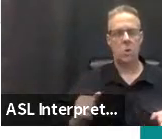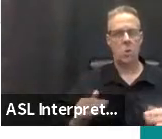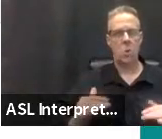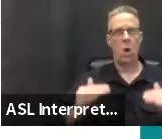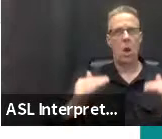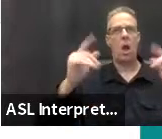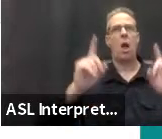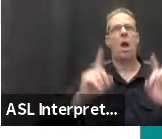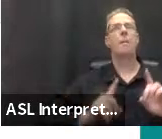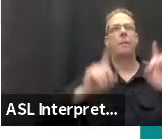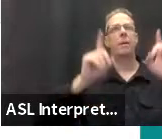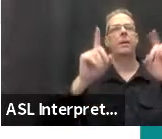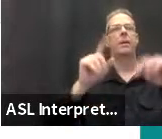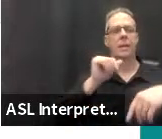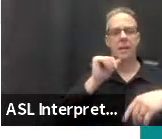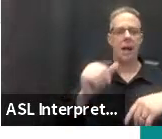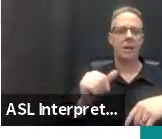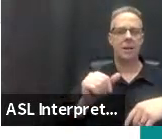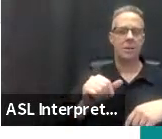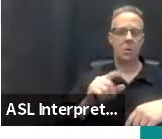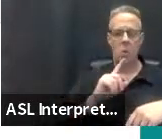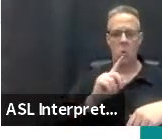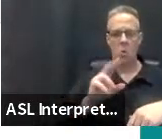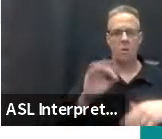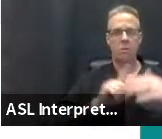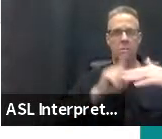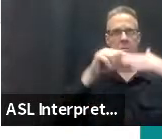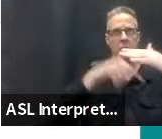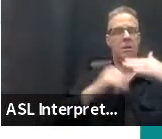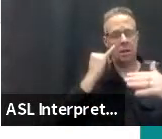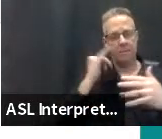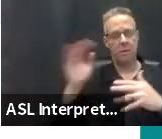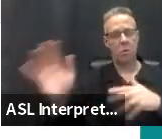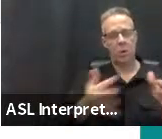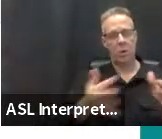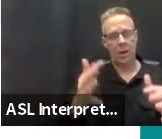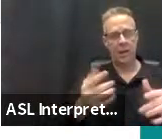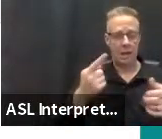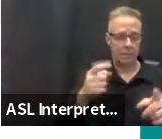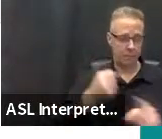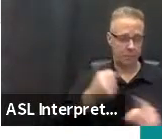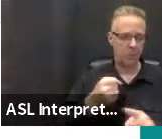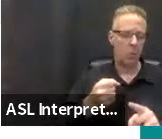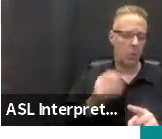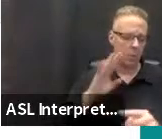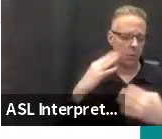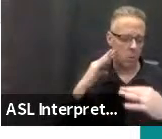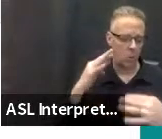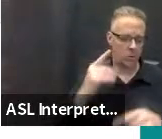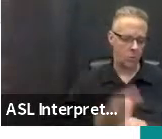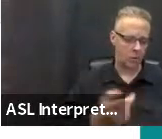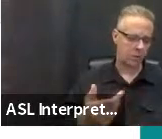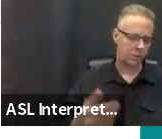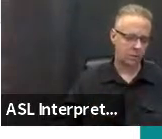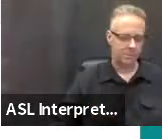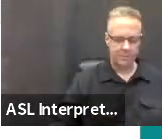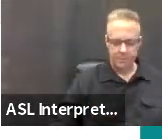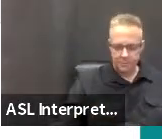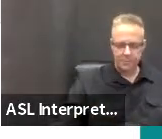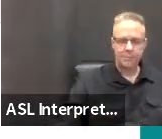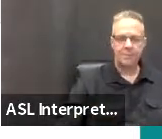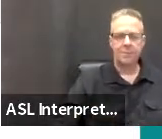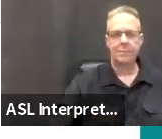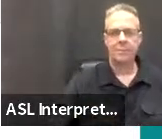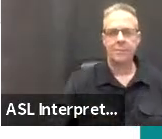a roof. Right. You're right. If the wind's blowing the wrong way, it's going to be noisy. But I don't know. Yep. And there